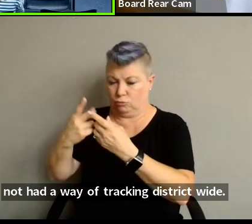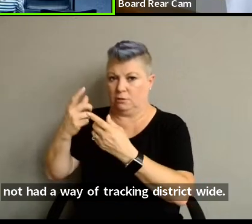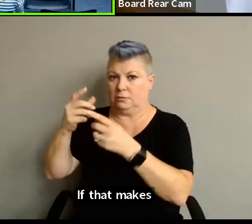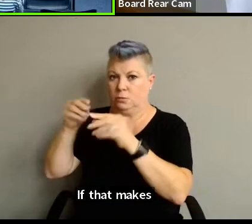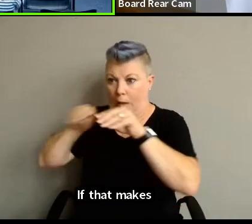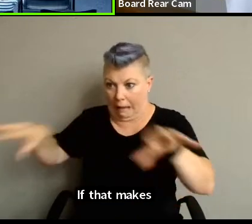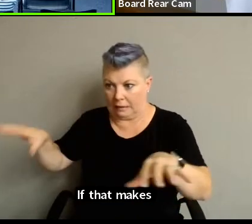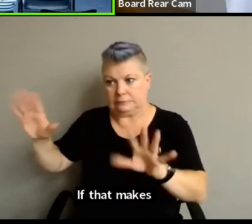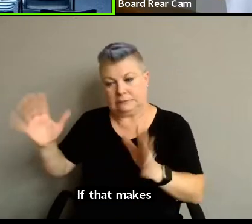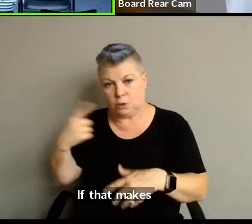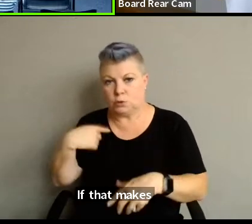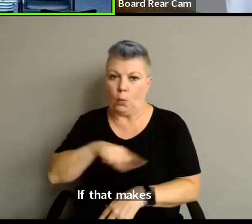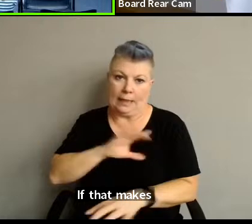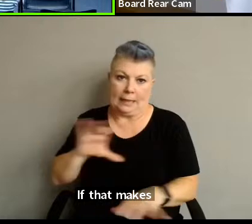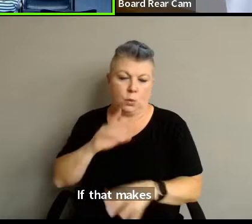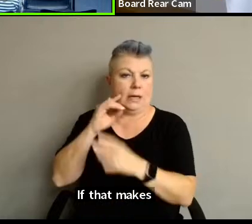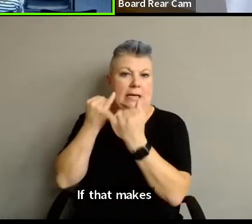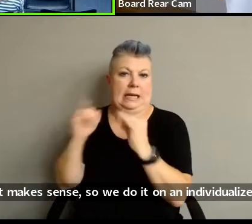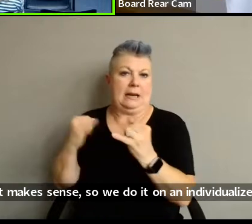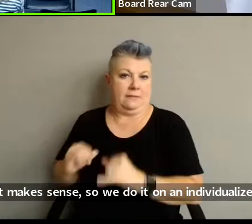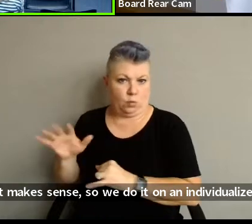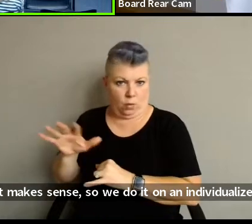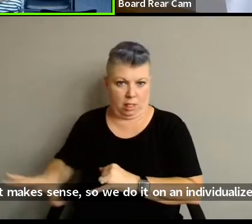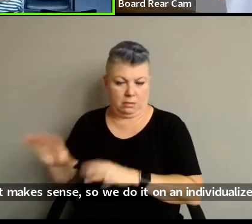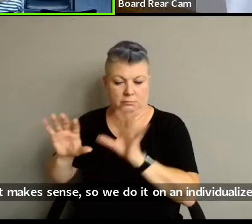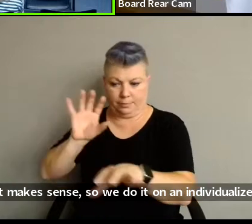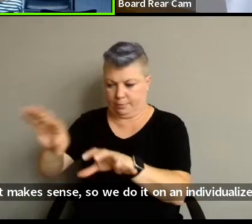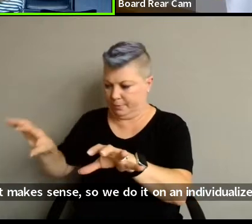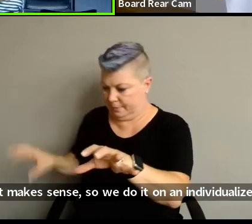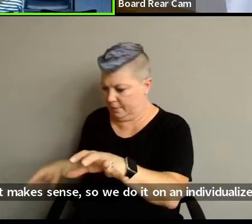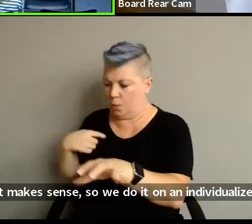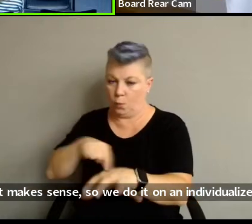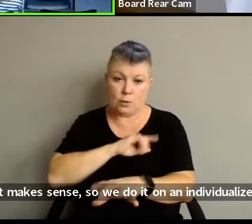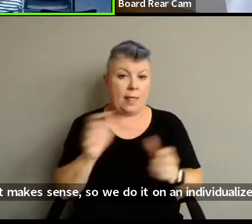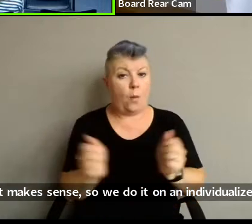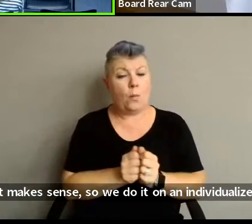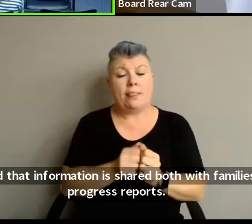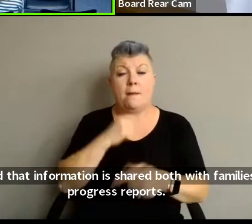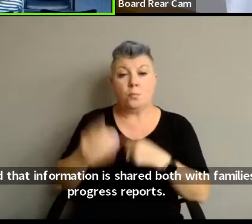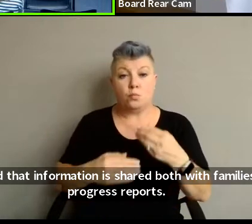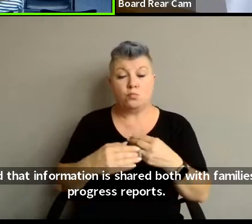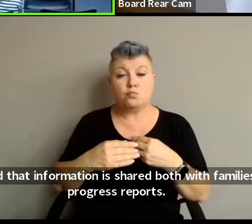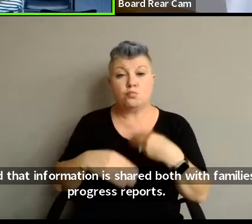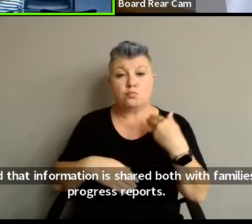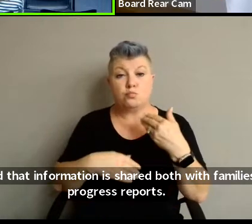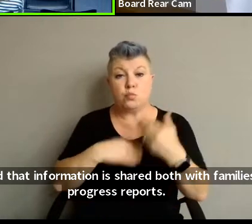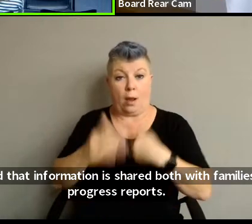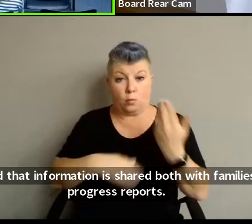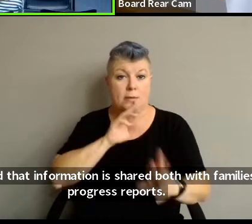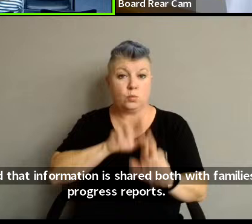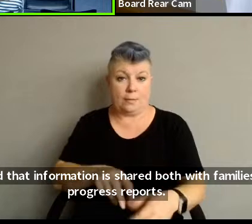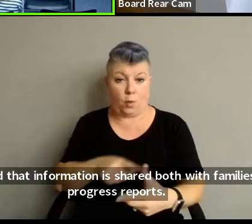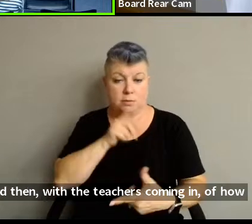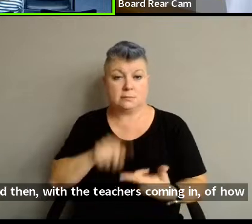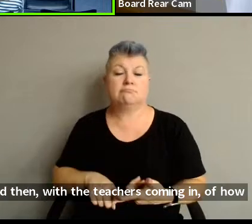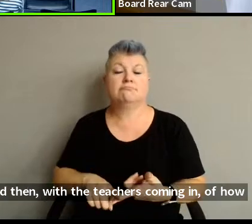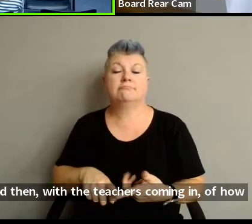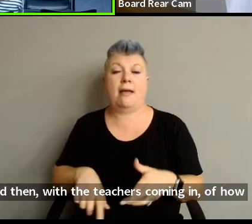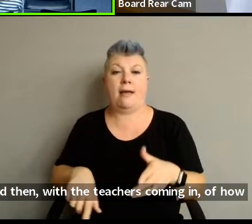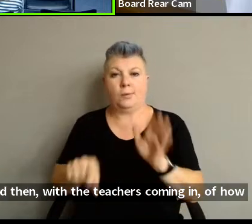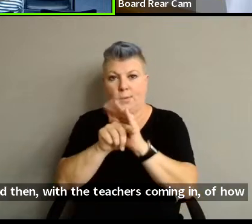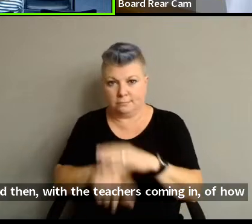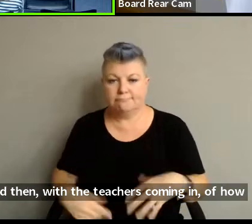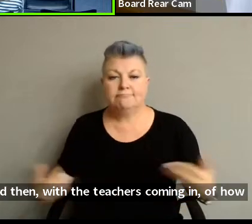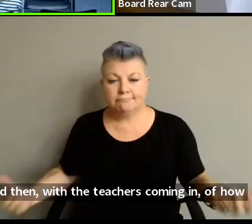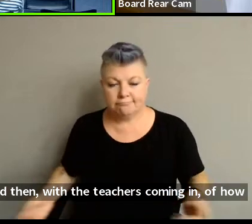basis, and that information is shared both with families and progress reports, and then with the teachers coming in of how the students performed over summer. So